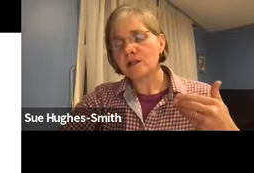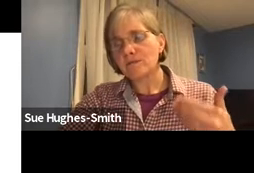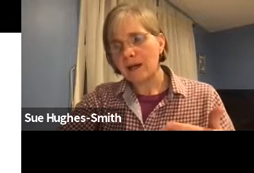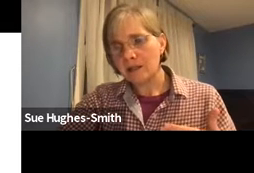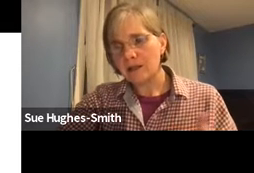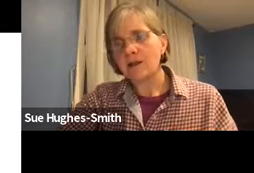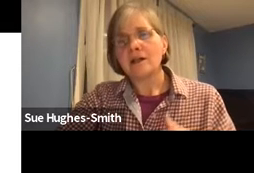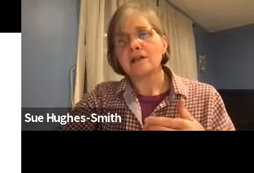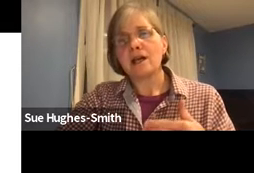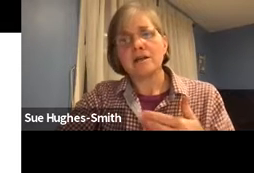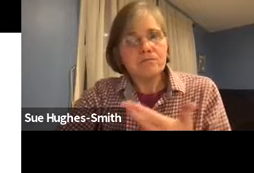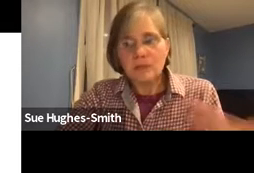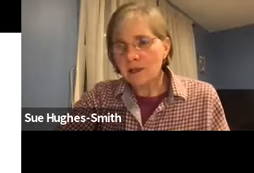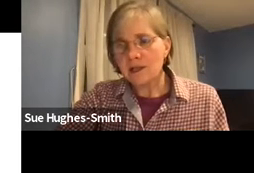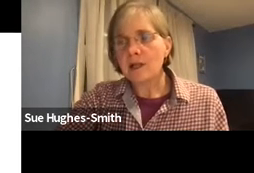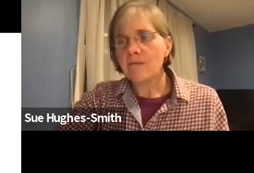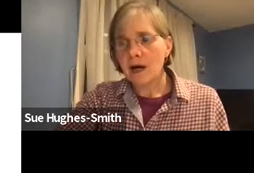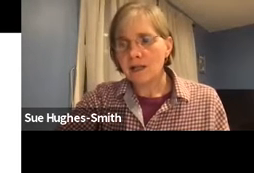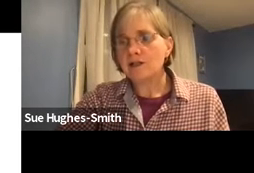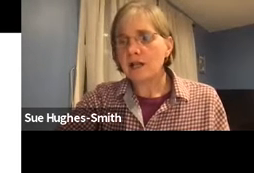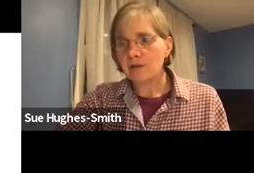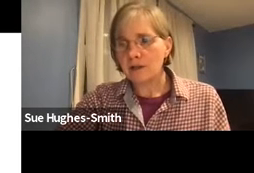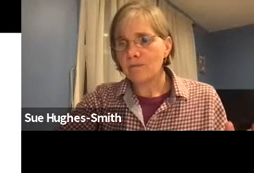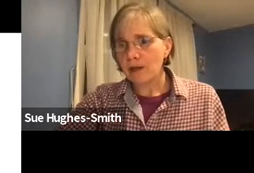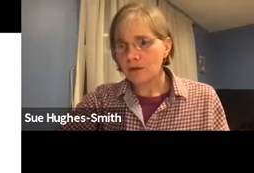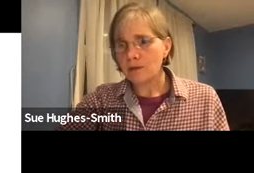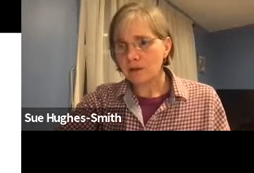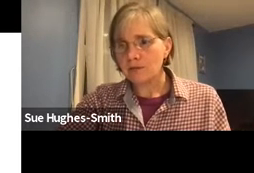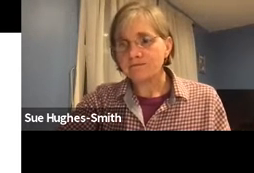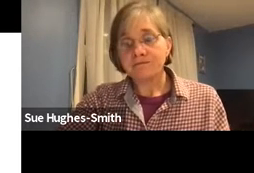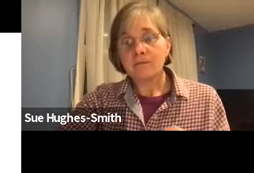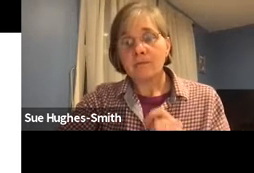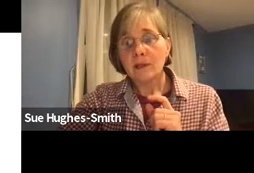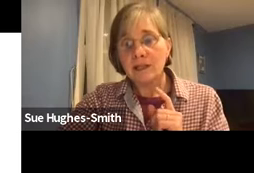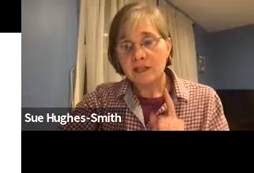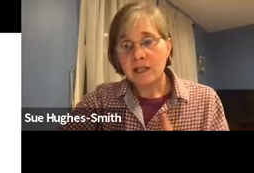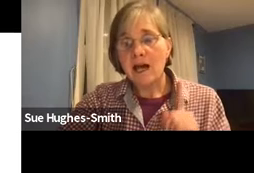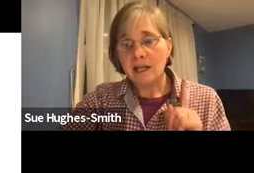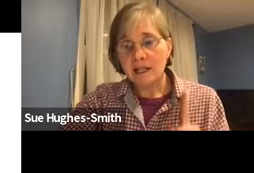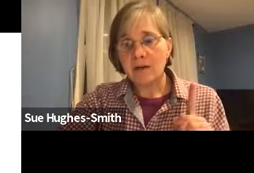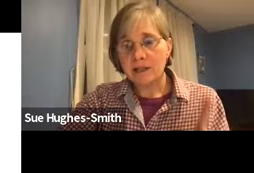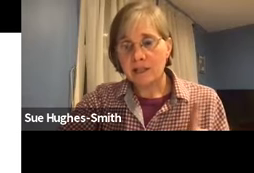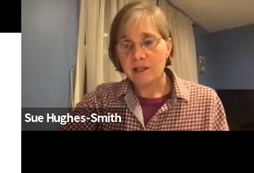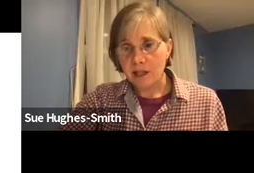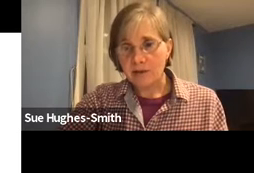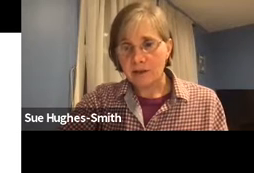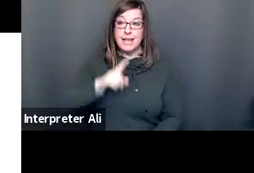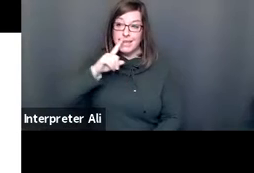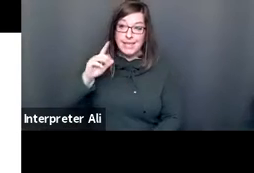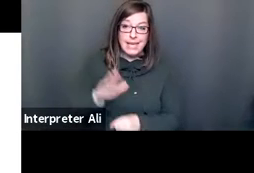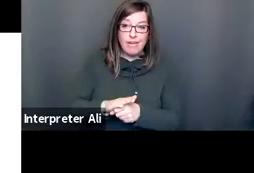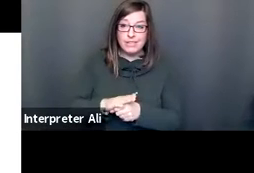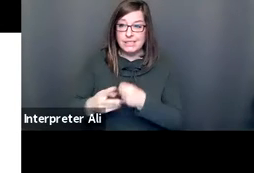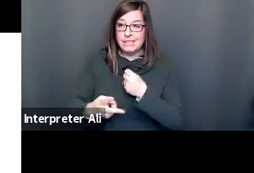you're expecting to get at least some modest savings by doing so. It is not a guaranteed